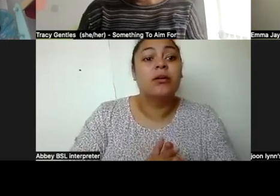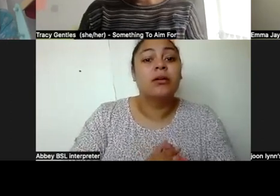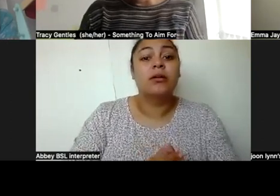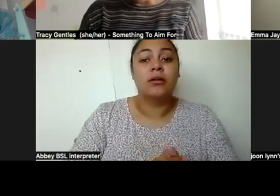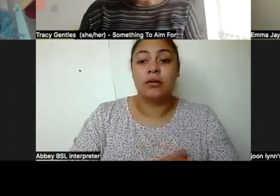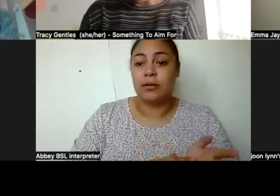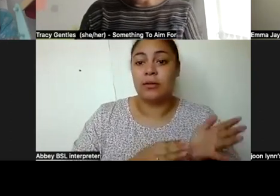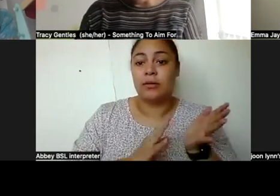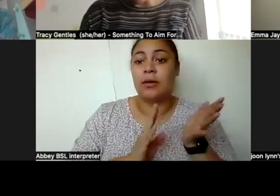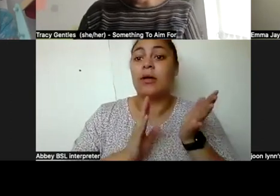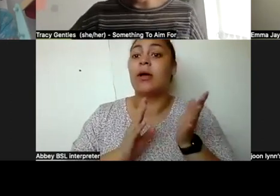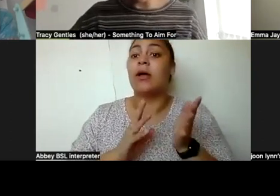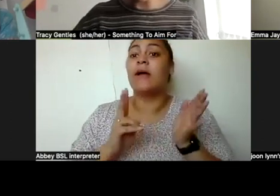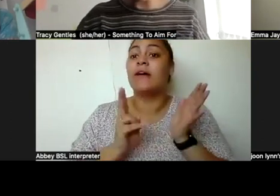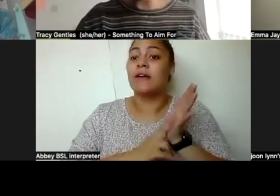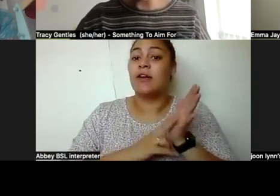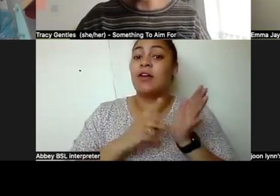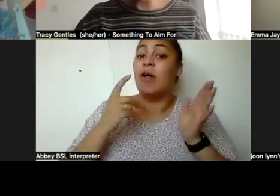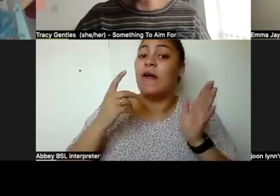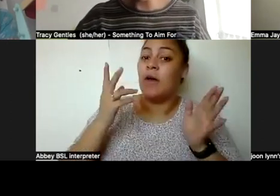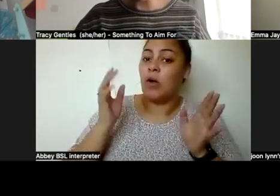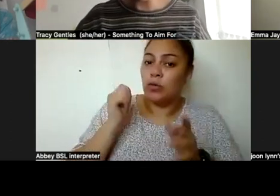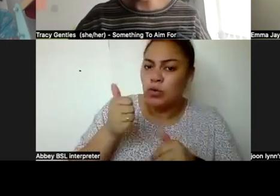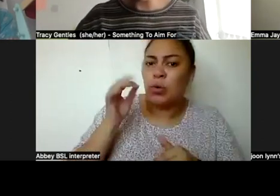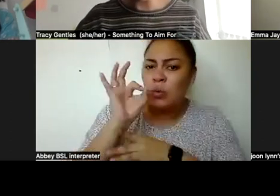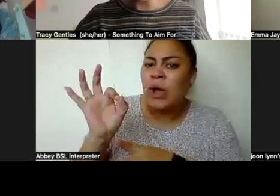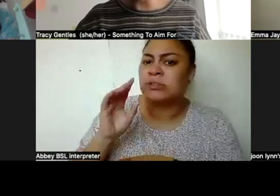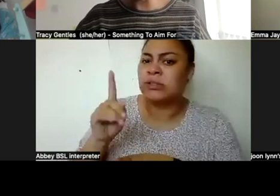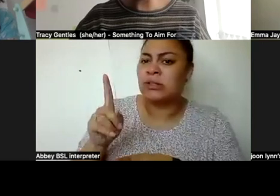Yeah, and a very relevant question that I think is going to